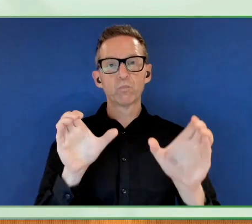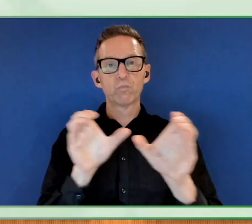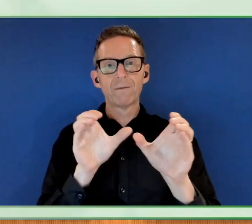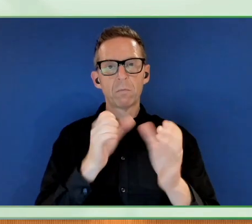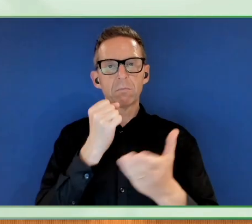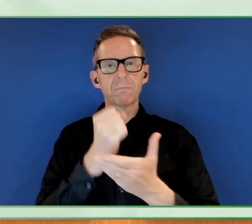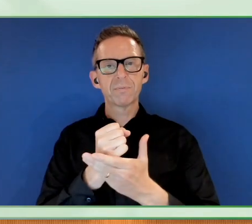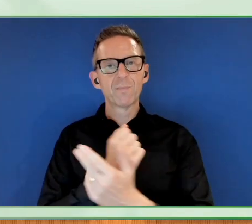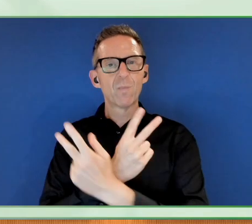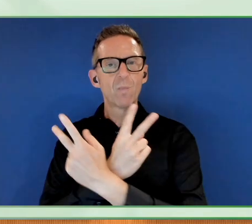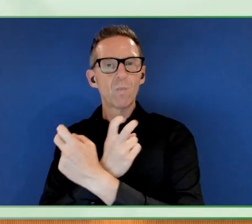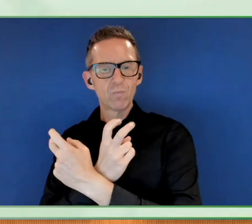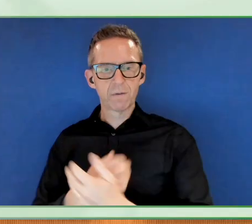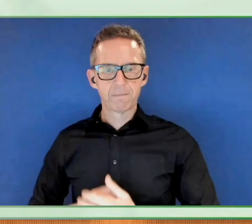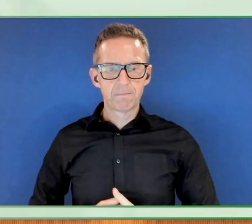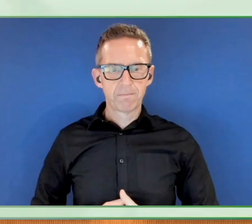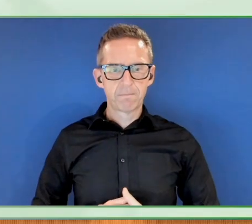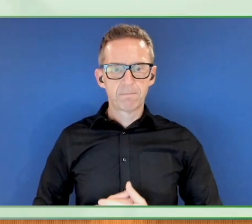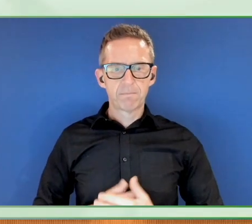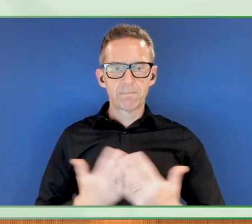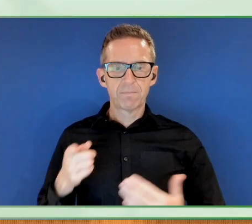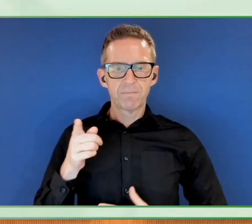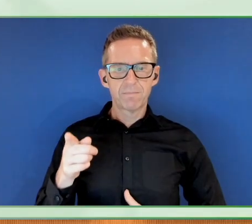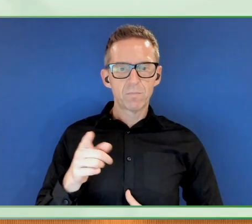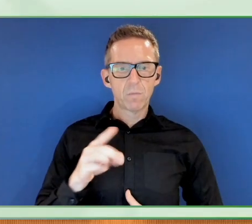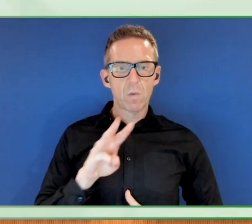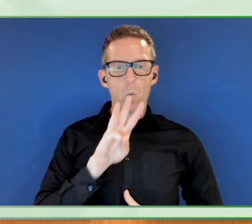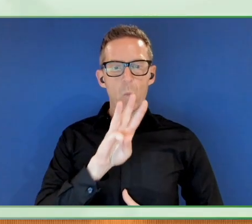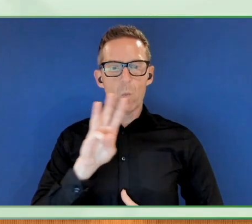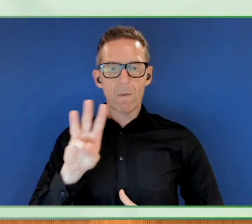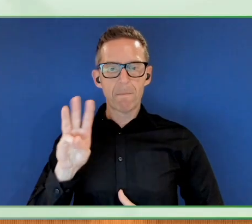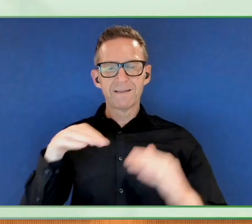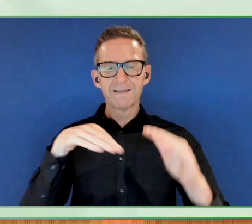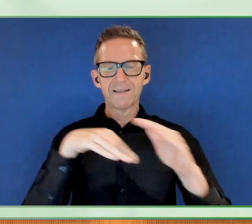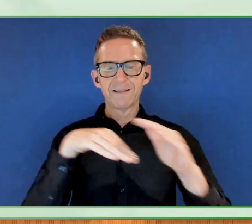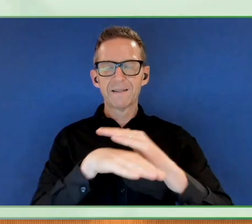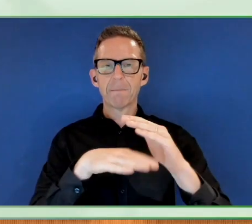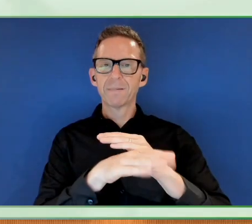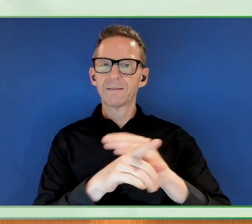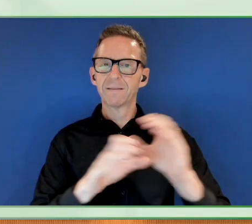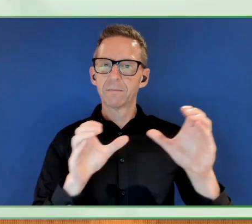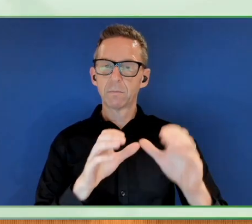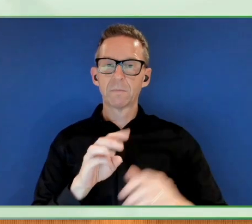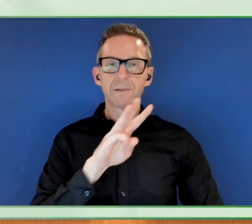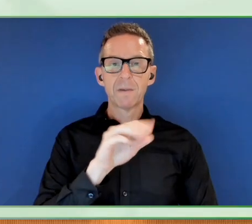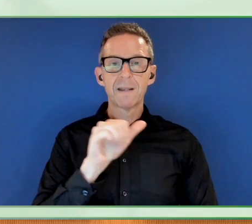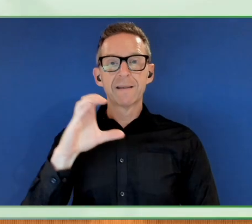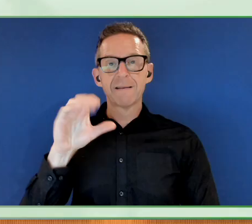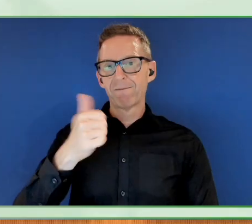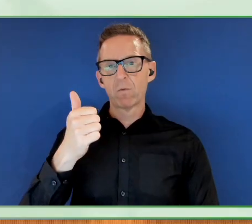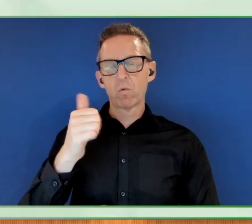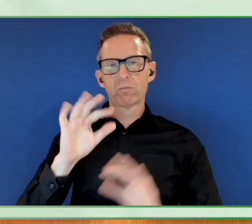Web Accessibility Certificate. WCAG is the first quality seal in Austria to make